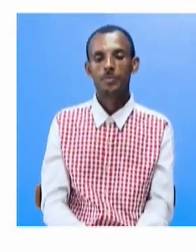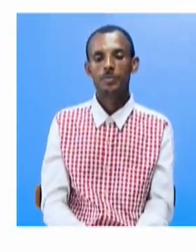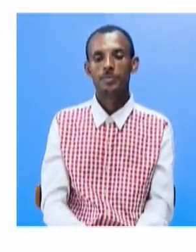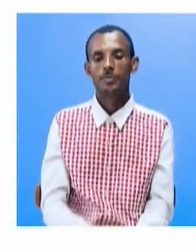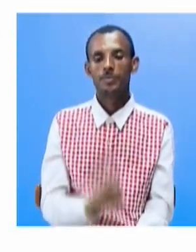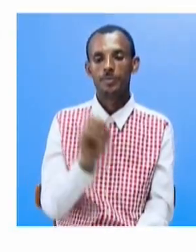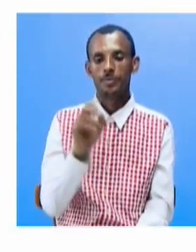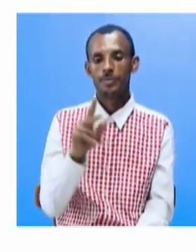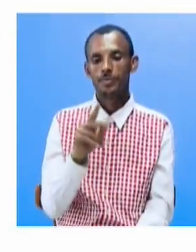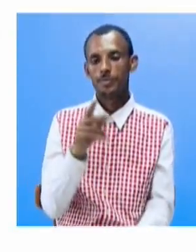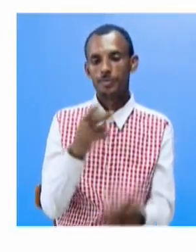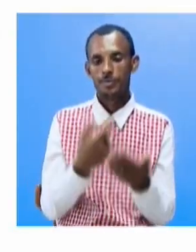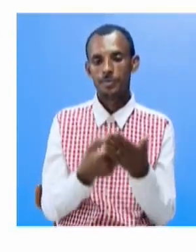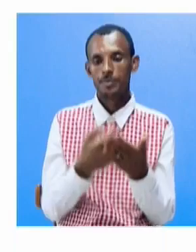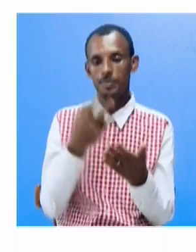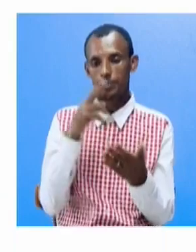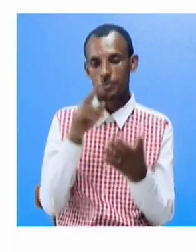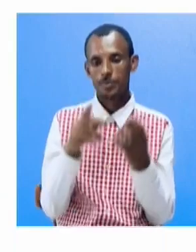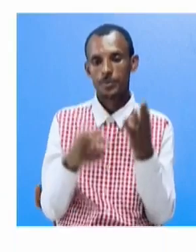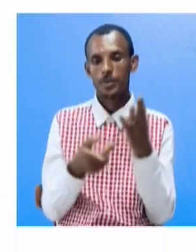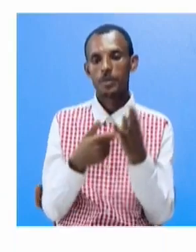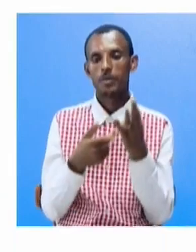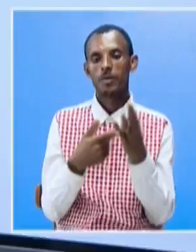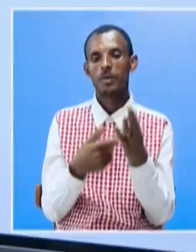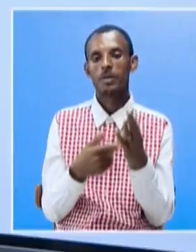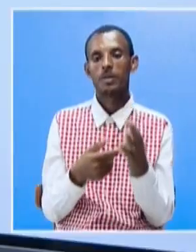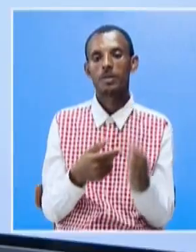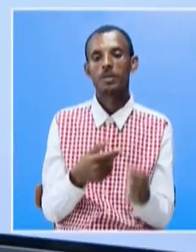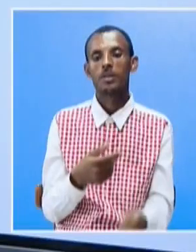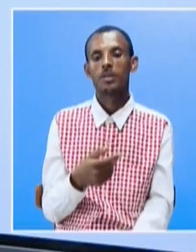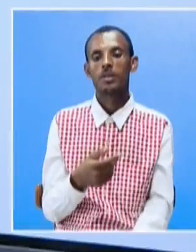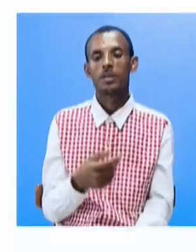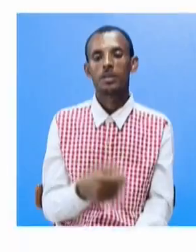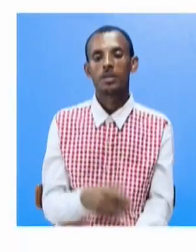Okay, this one is 6. And the fourth piece, let's put it here.